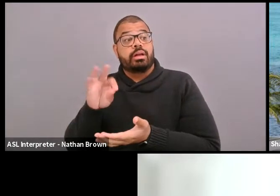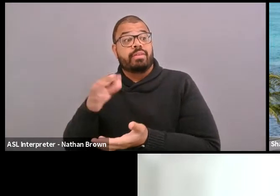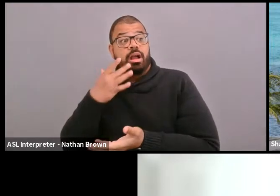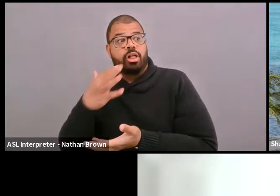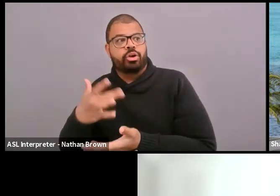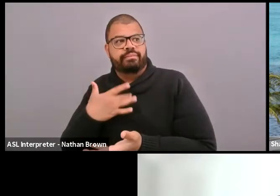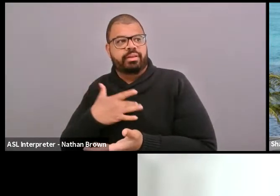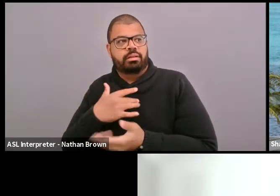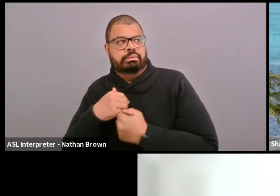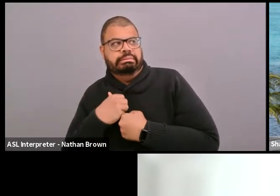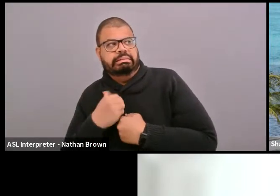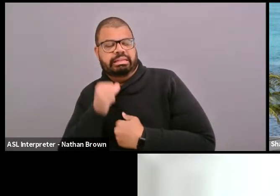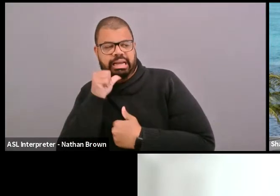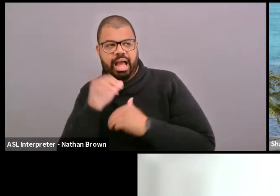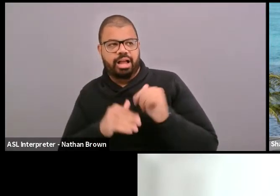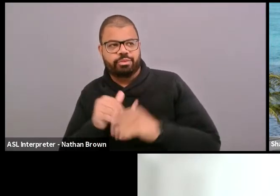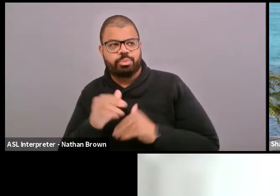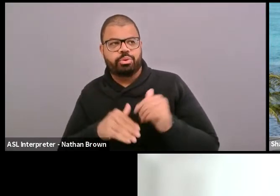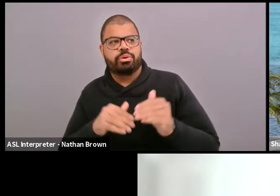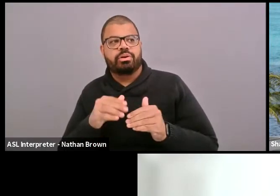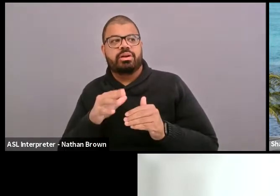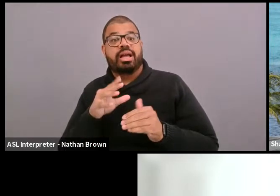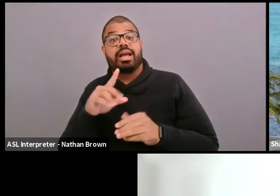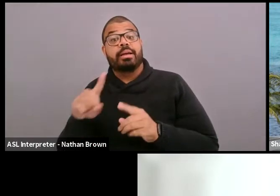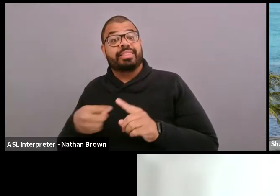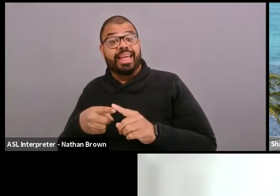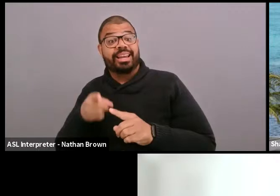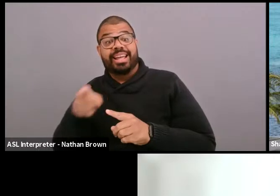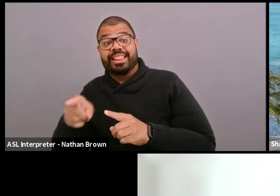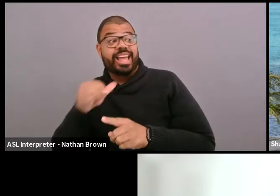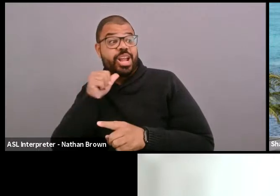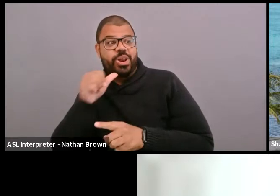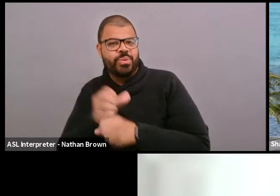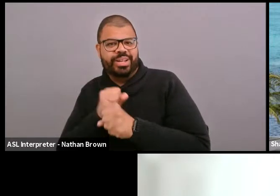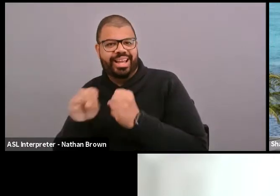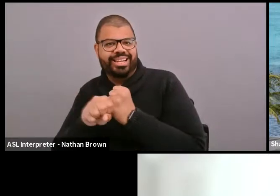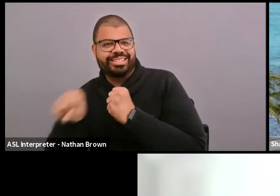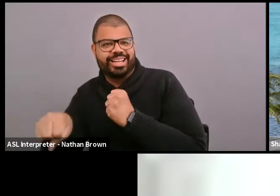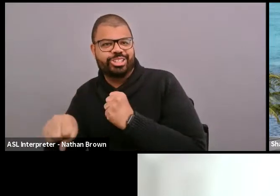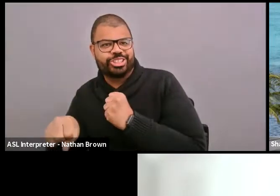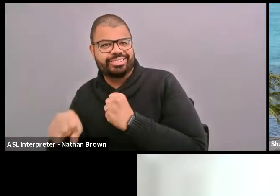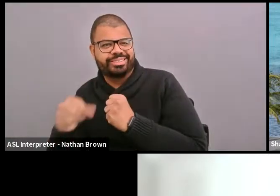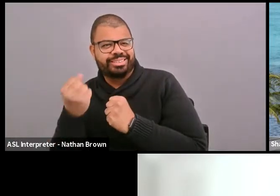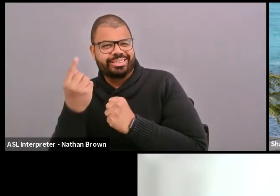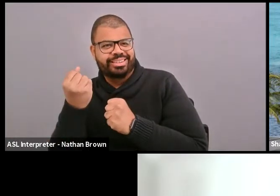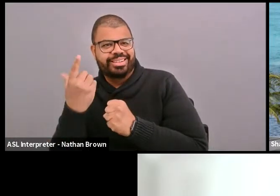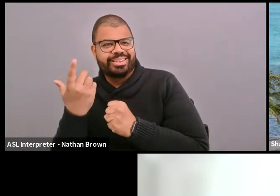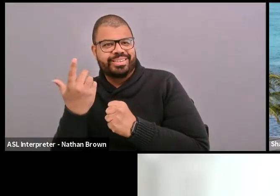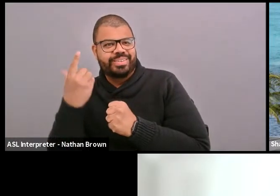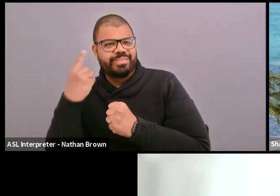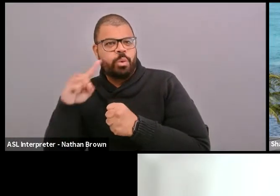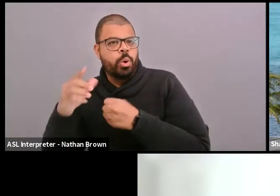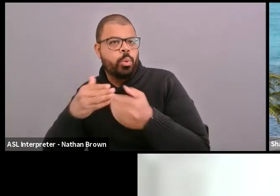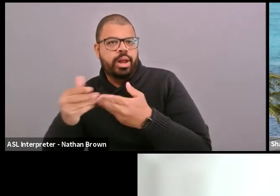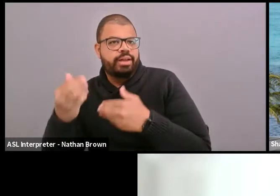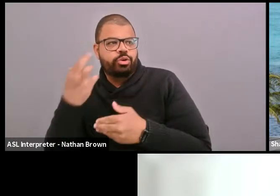doesn't, and then that student is not given a benefit of an extension because for whatever reason